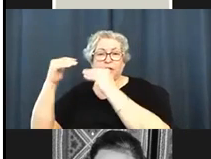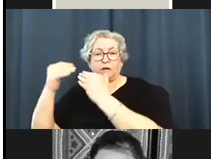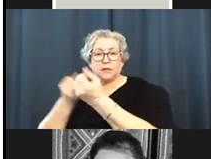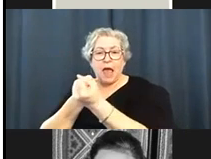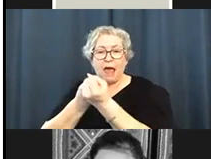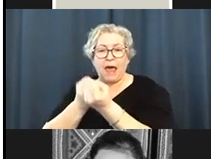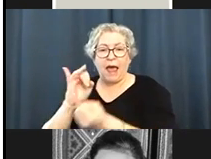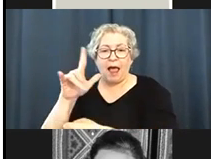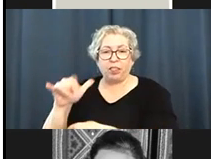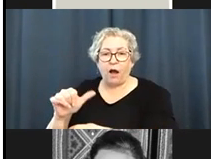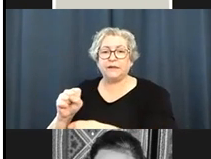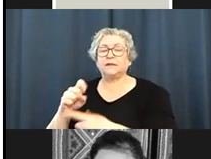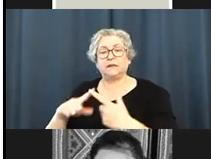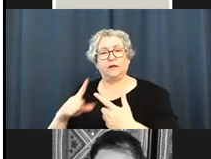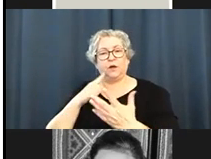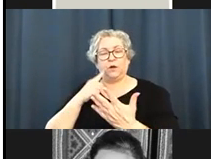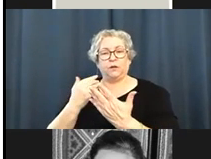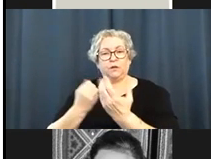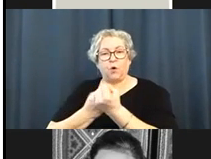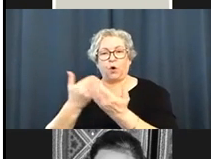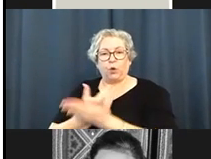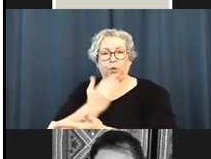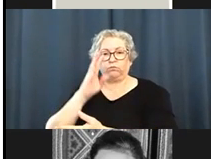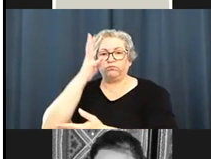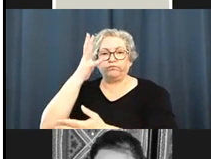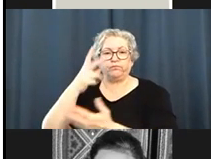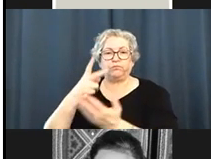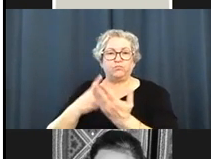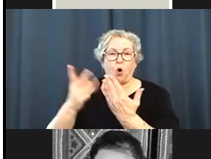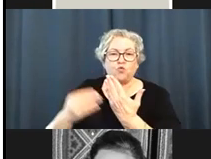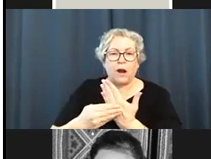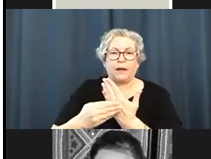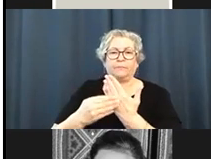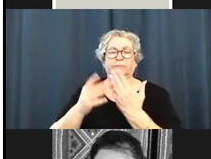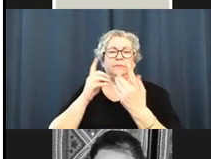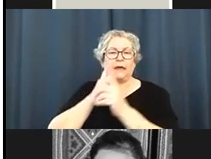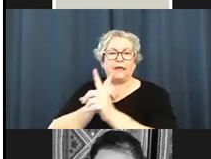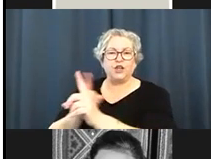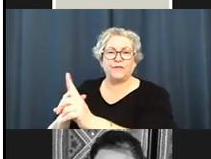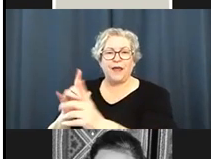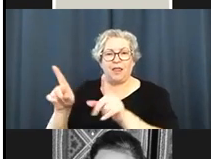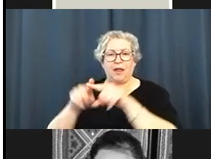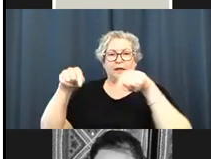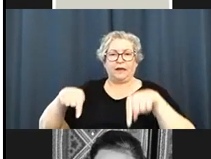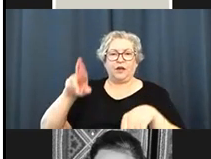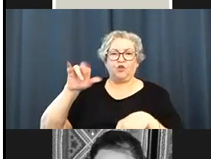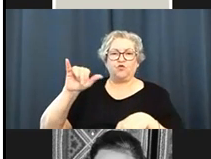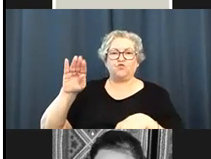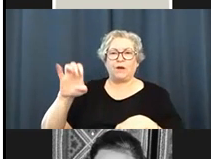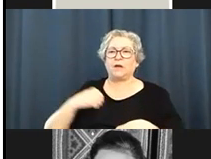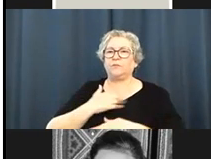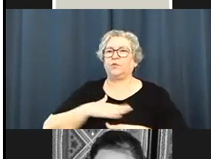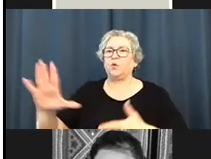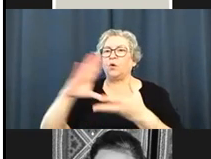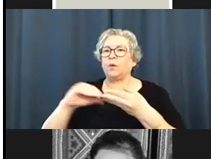new programs and new initiatives like what RAISE is trying to do. And so I really appreciate those comments about what's